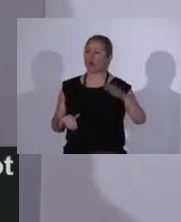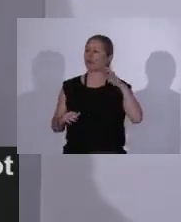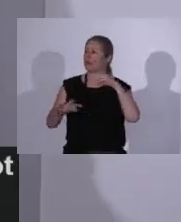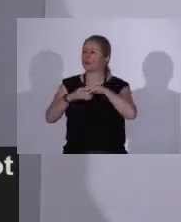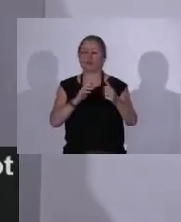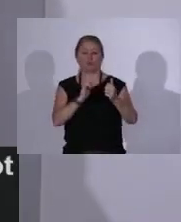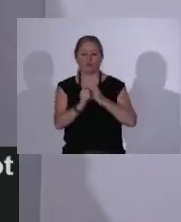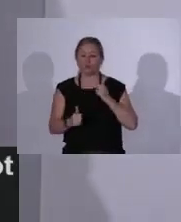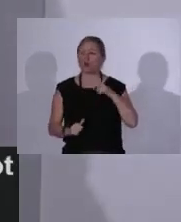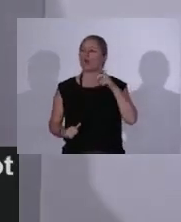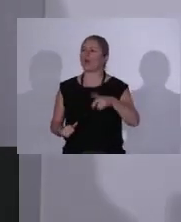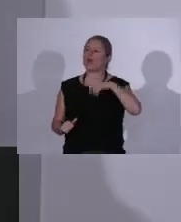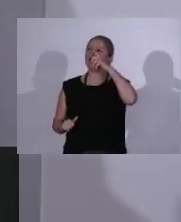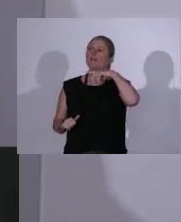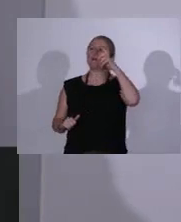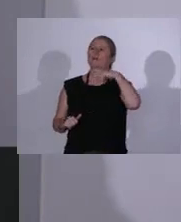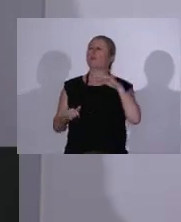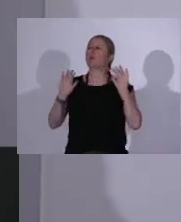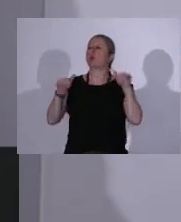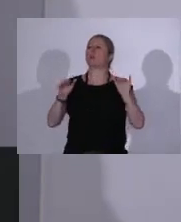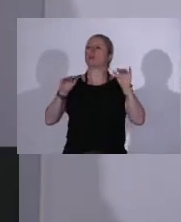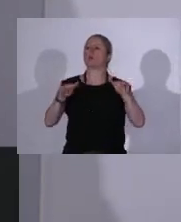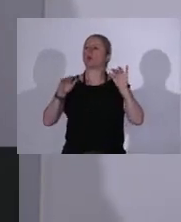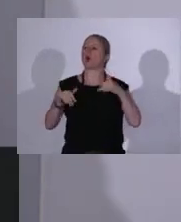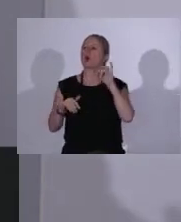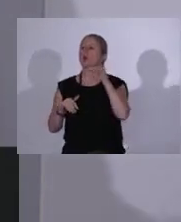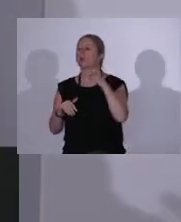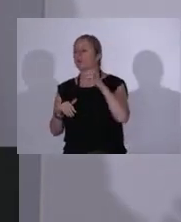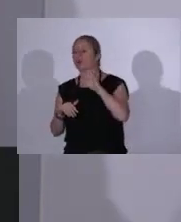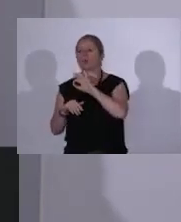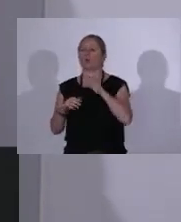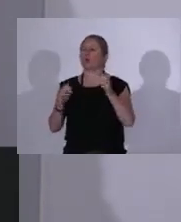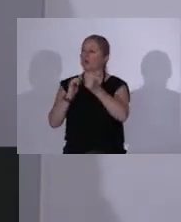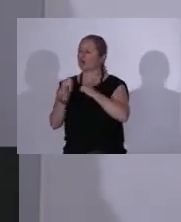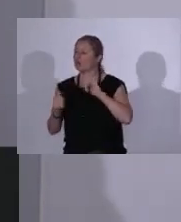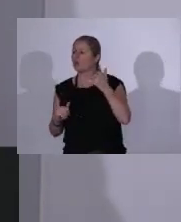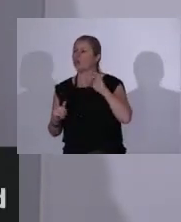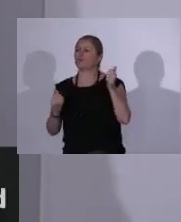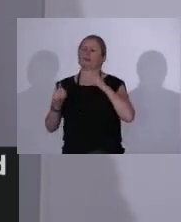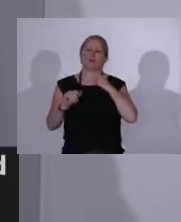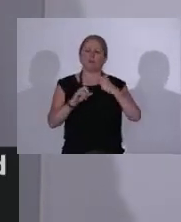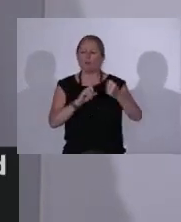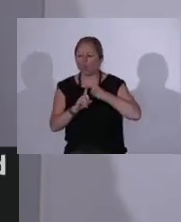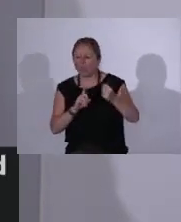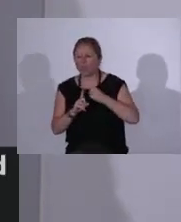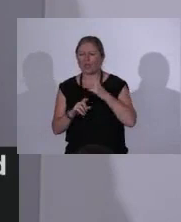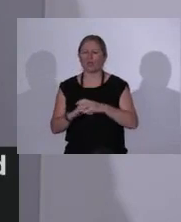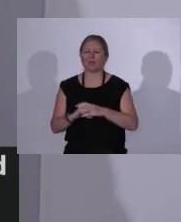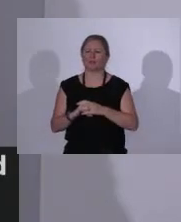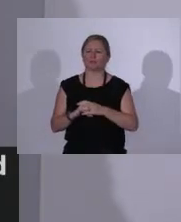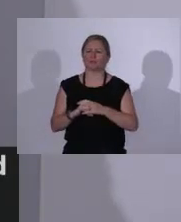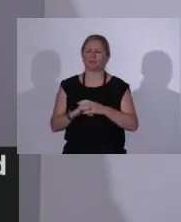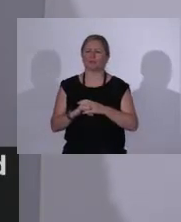those hard-to-reach people, or people that have been out of sport and rec, or people that have experienced bullying, people that have experienced